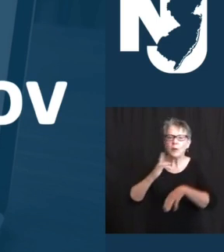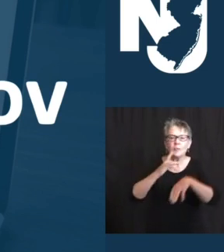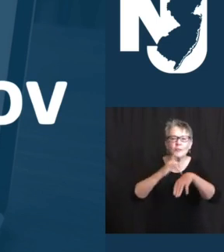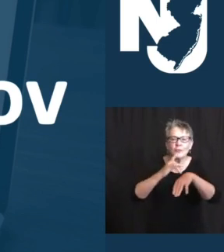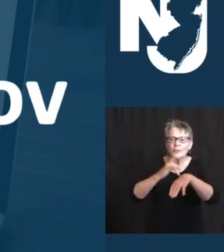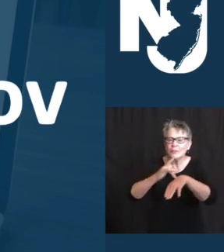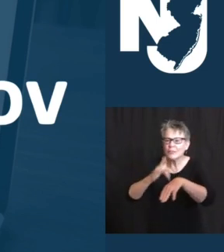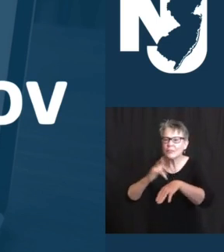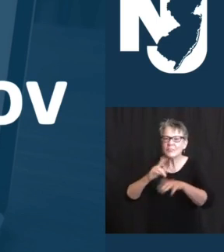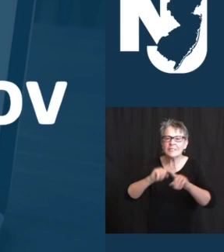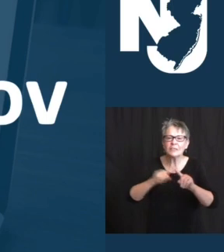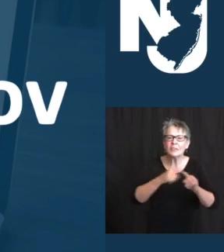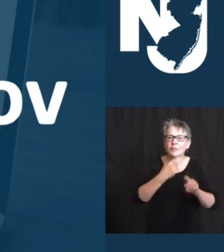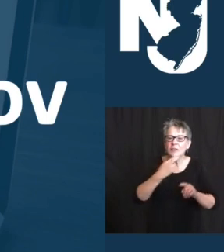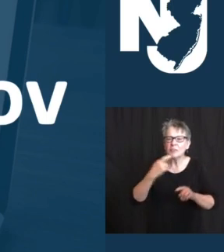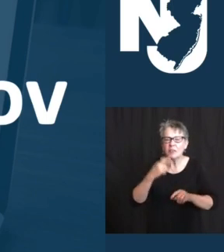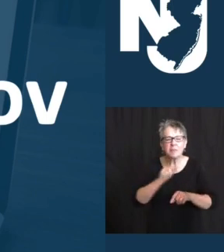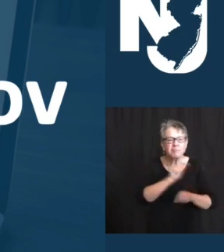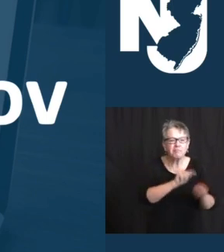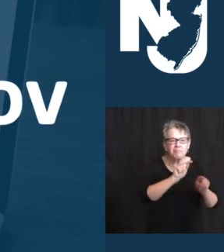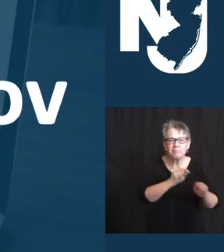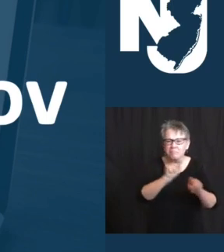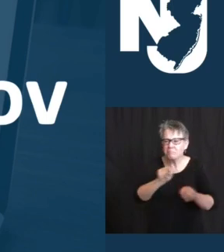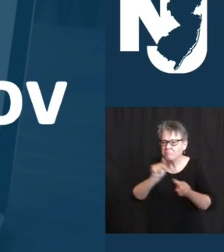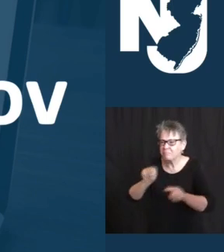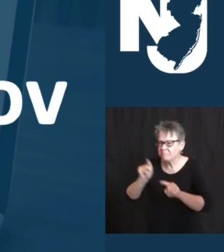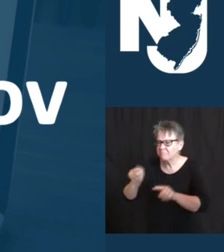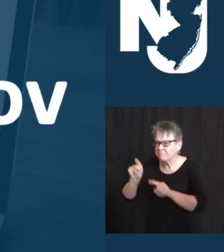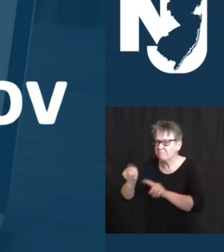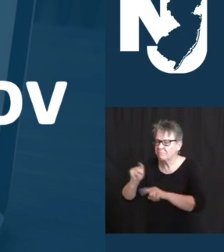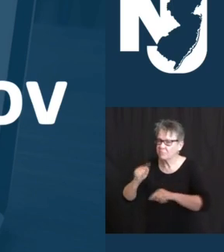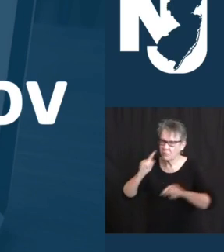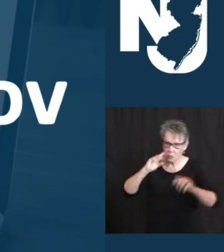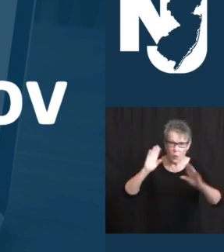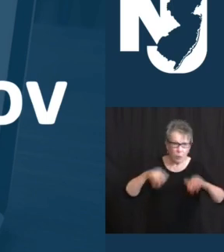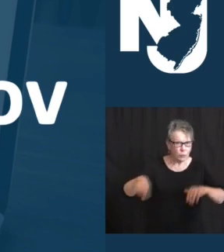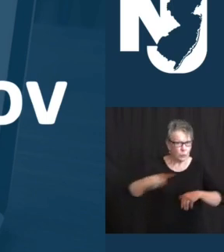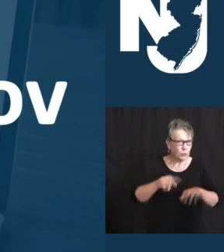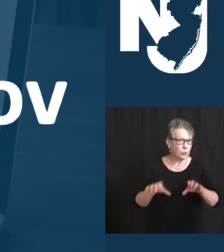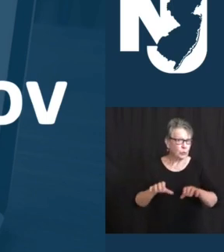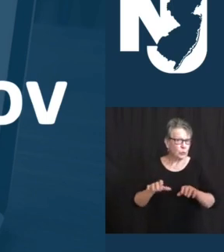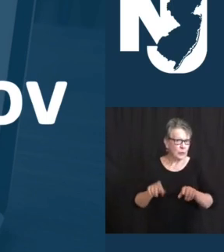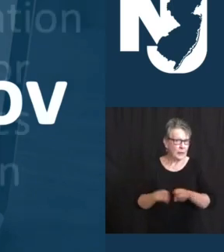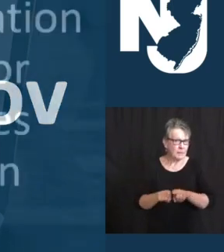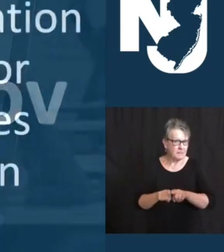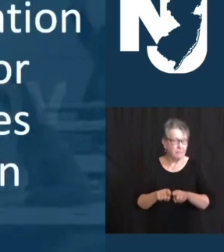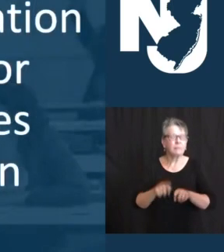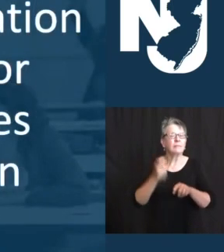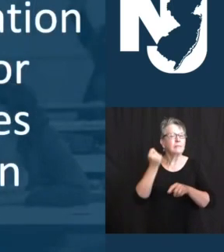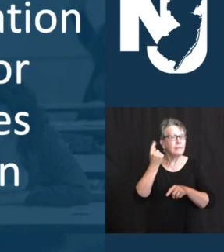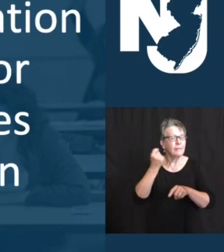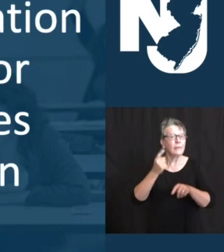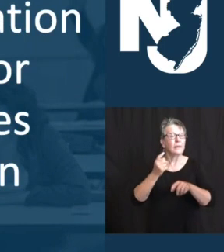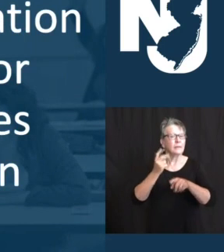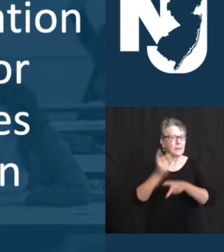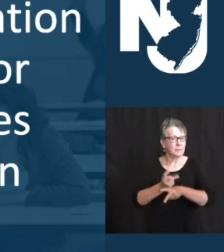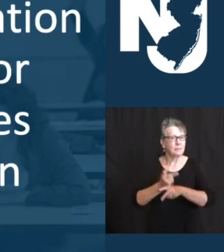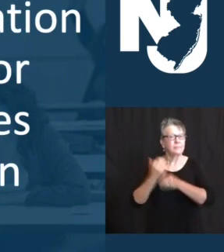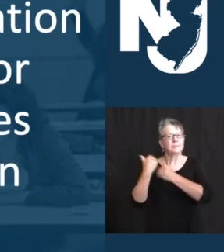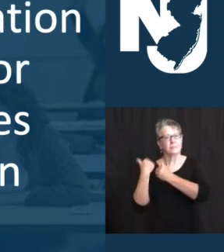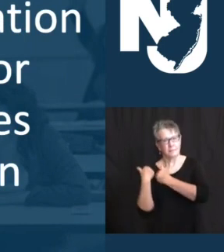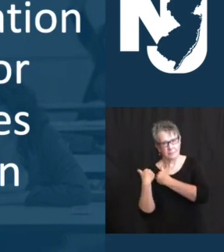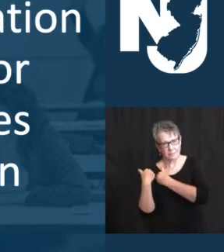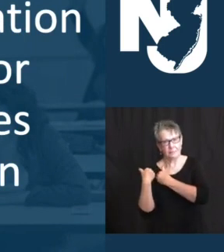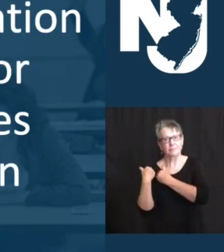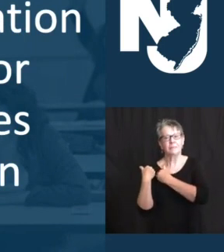as we reopen the state, and tip well. Today, the Office of the Secretary of Higher Education will